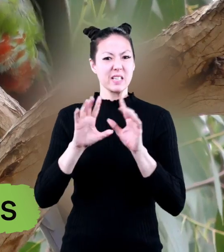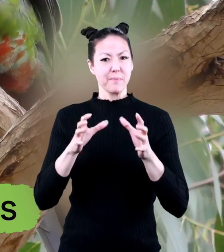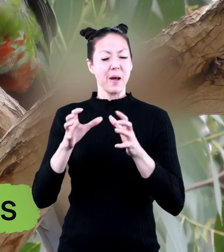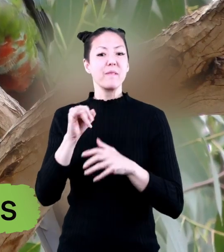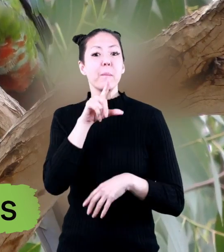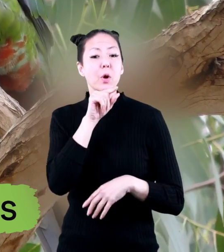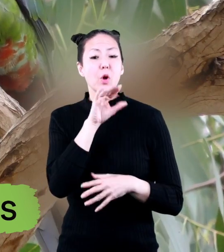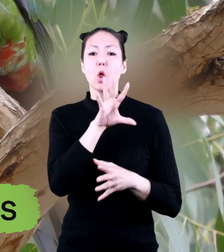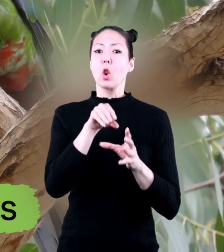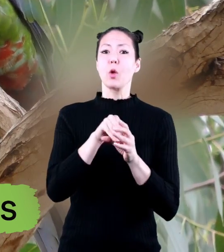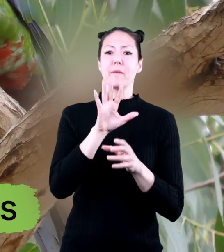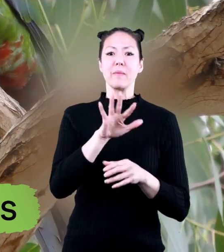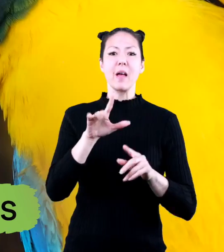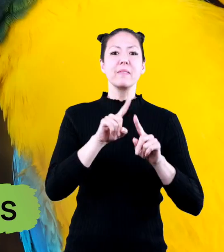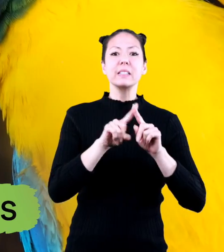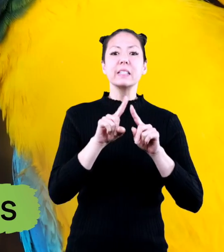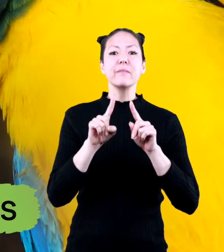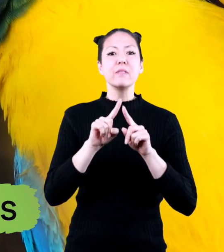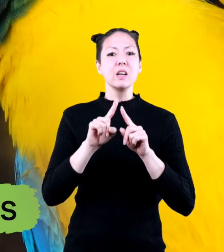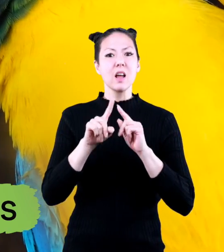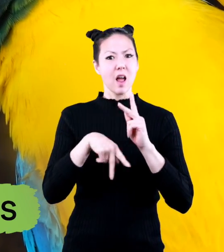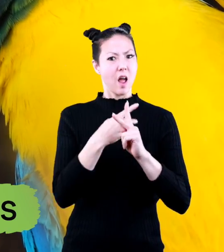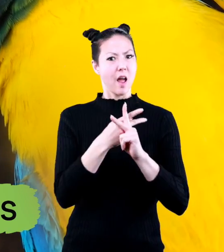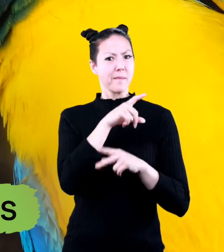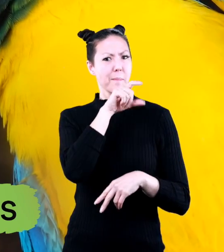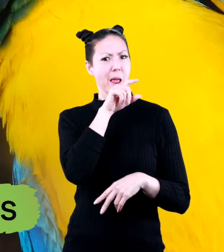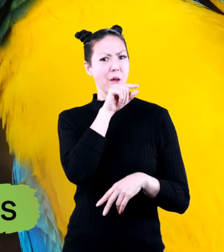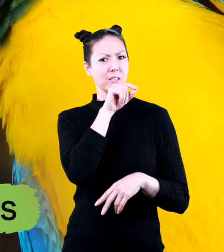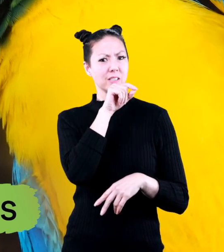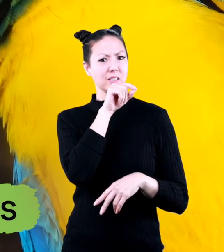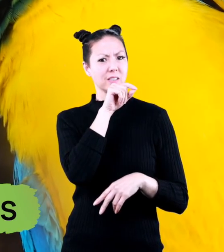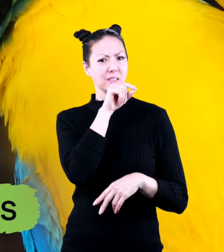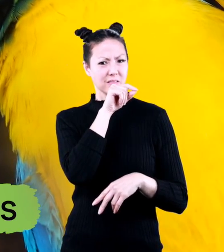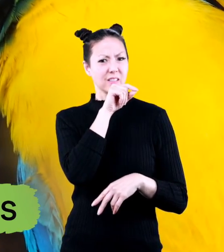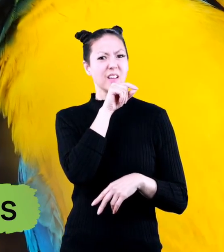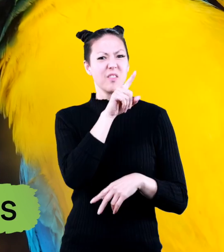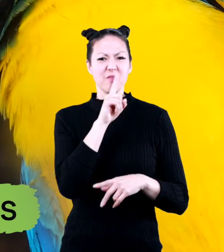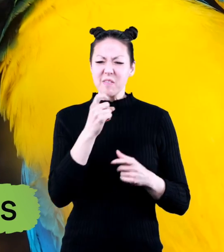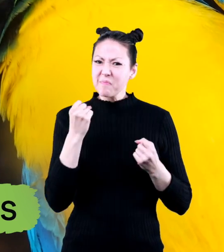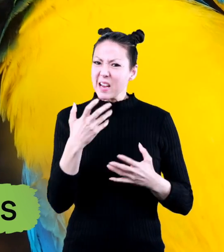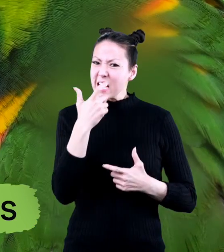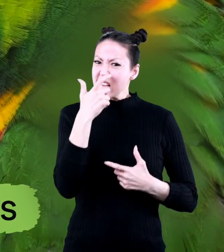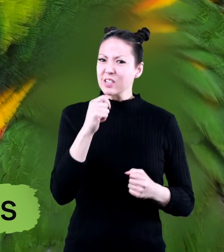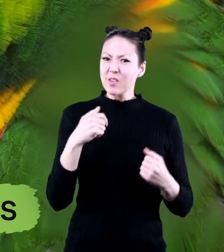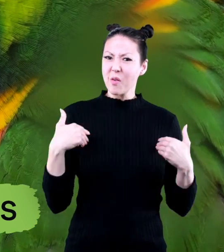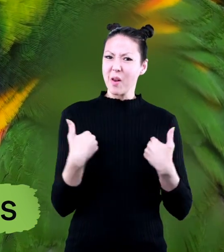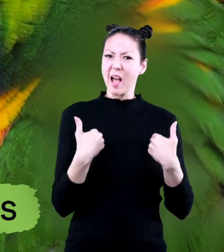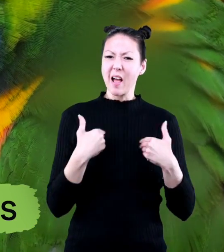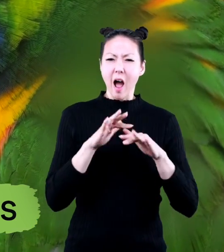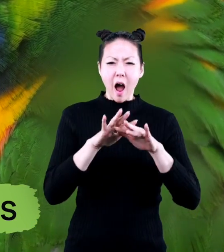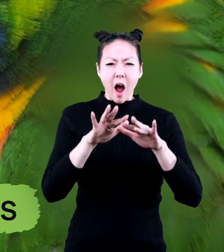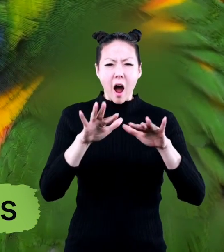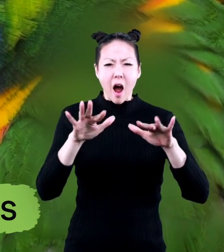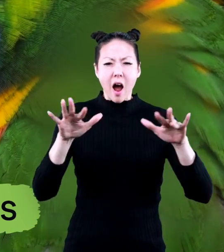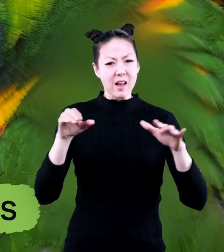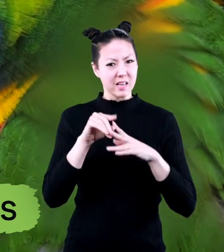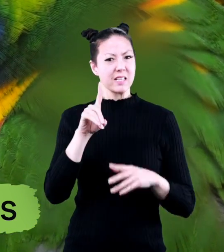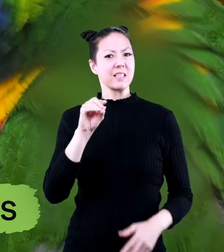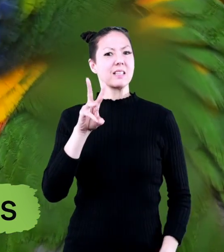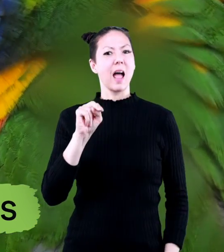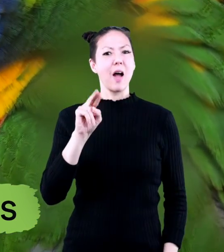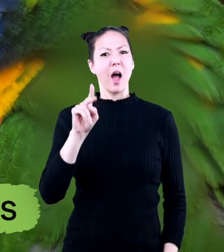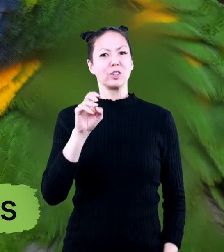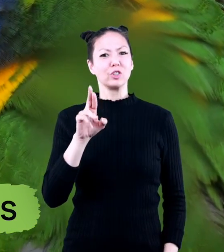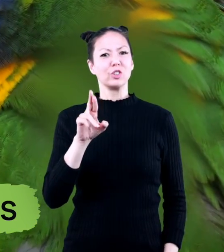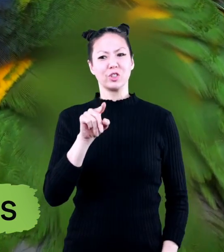828 species of birds, including 55 different kinds of parrots, and you have a lot of interesting wildlife